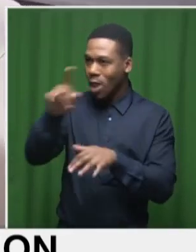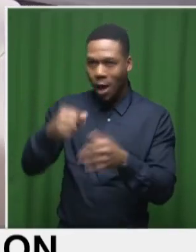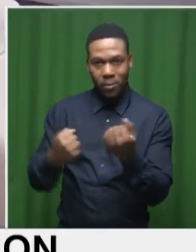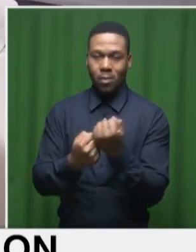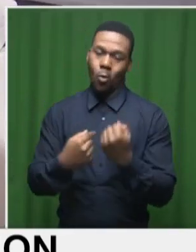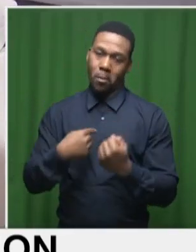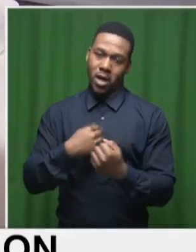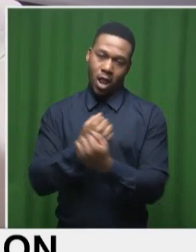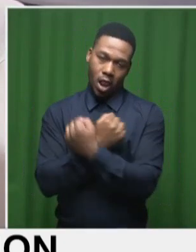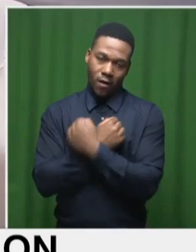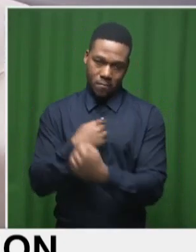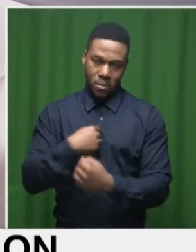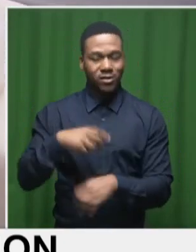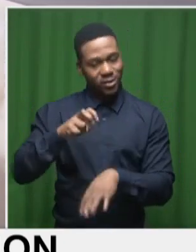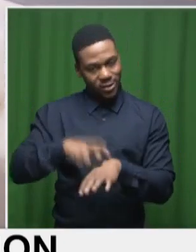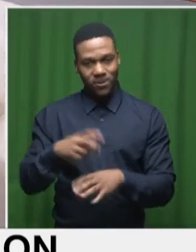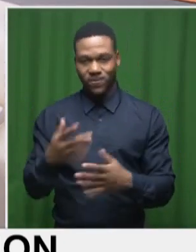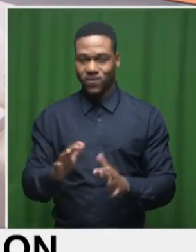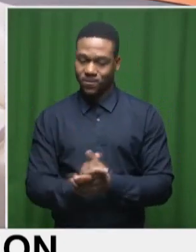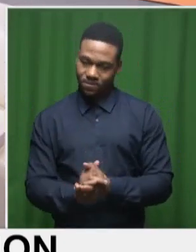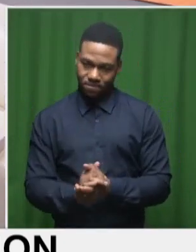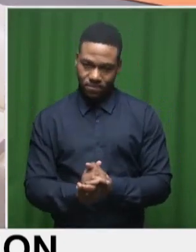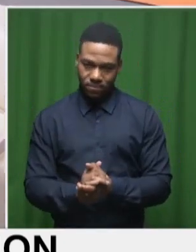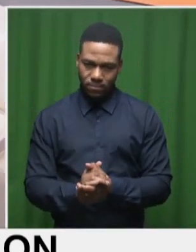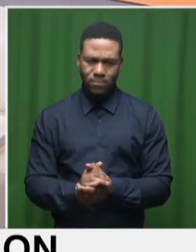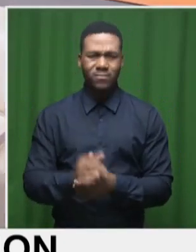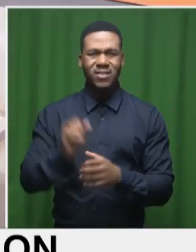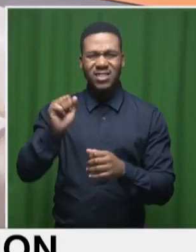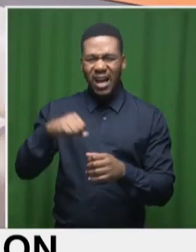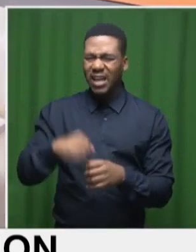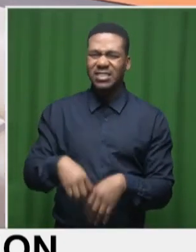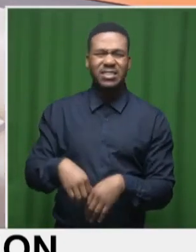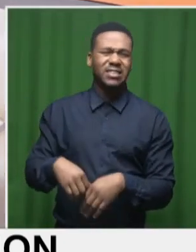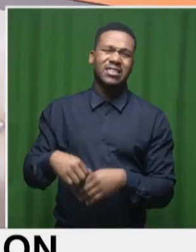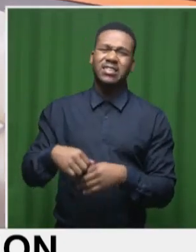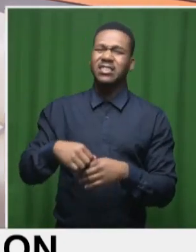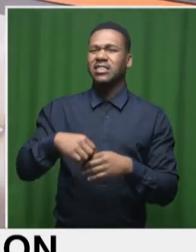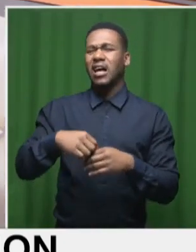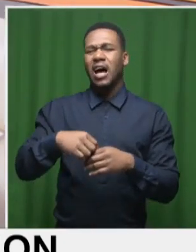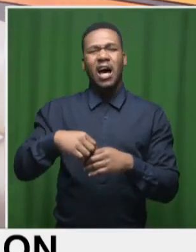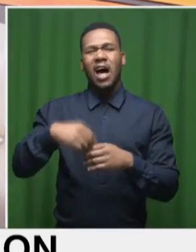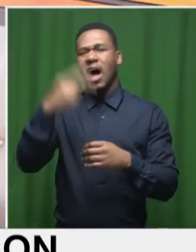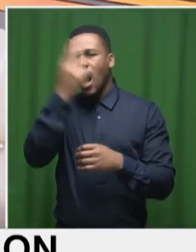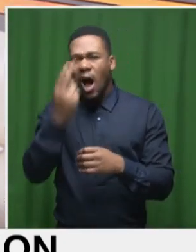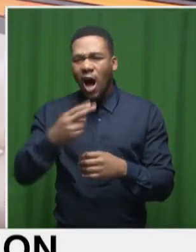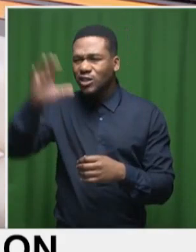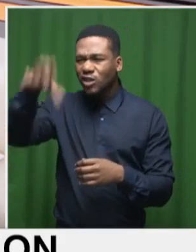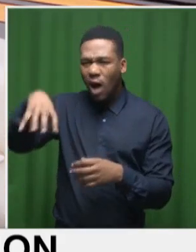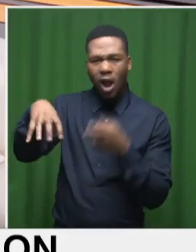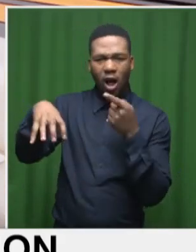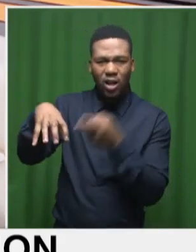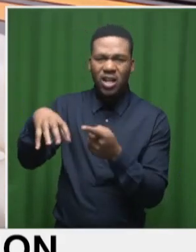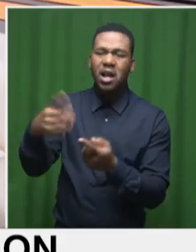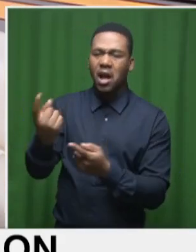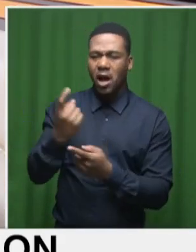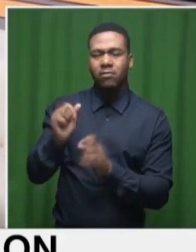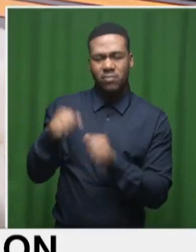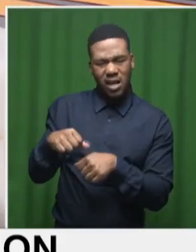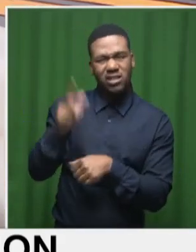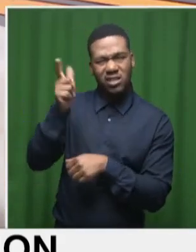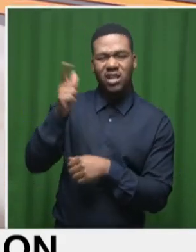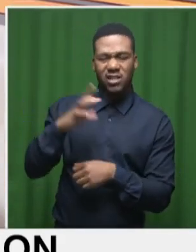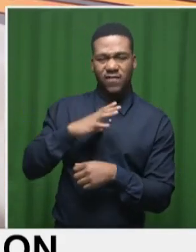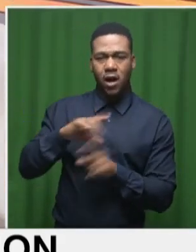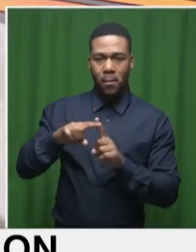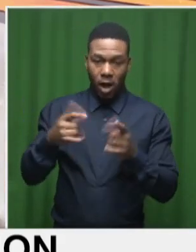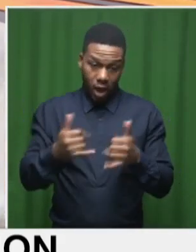you know. And if those things do come, like galleries and whatnot later on, beautiful. But I will focus on the people that care about what I do right